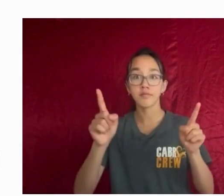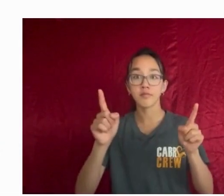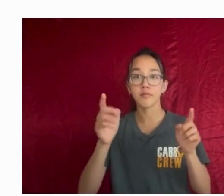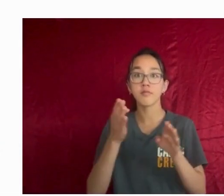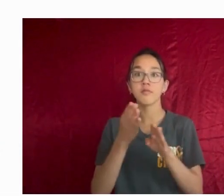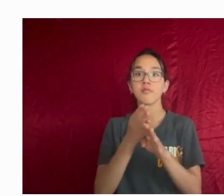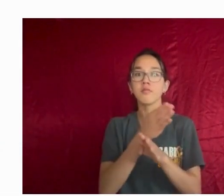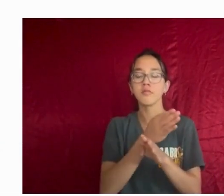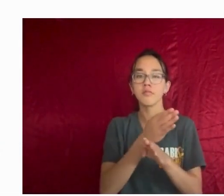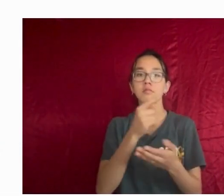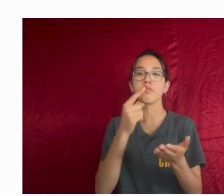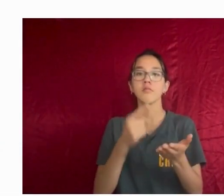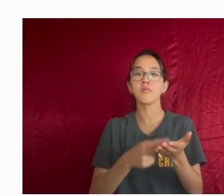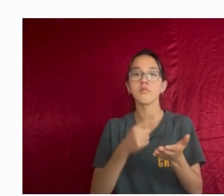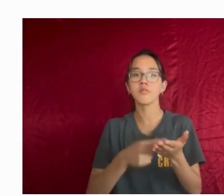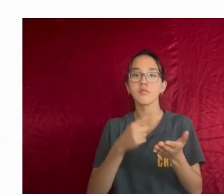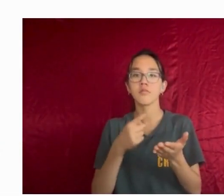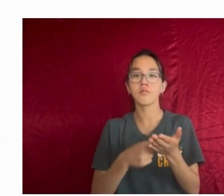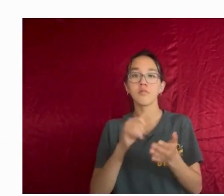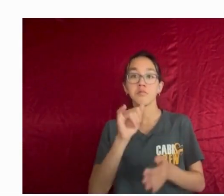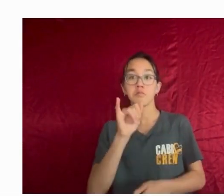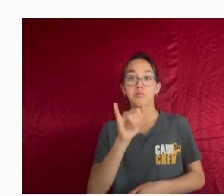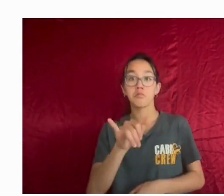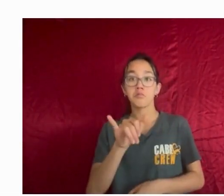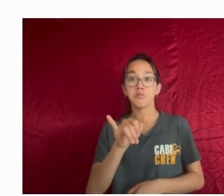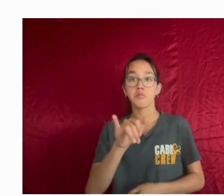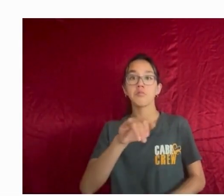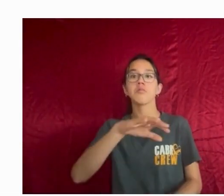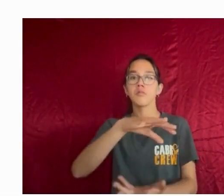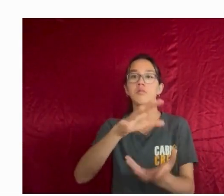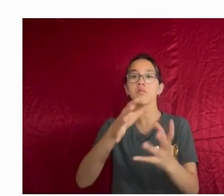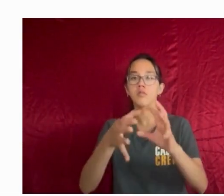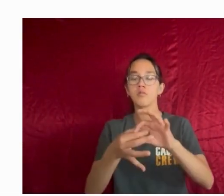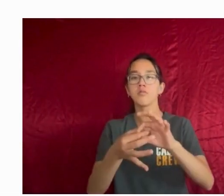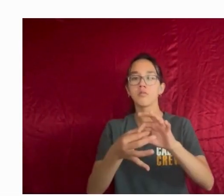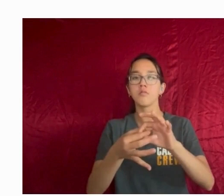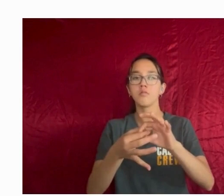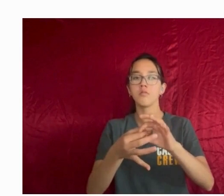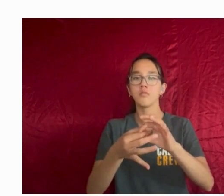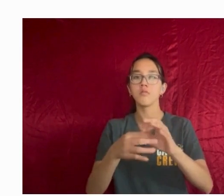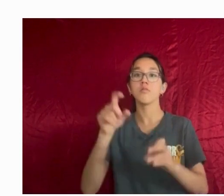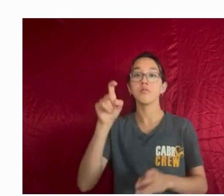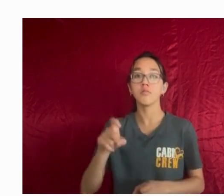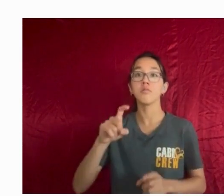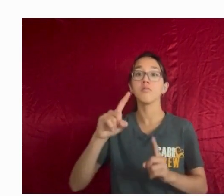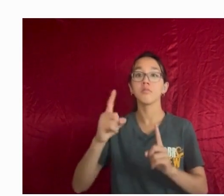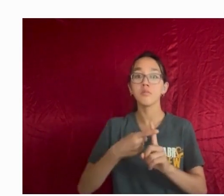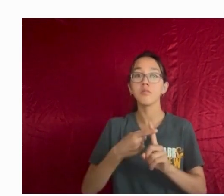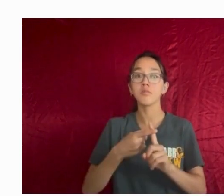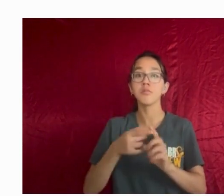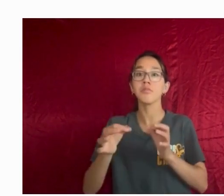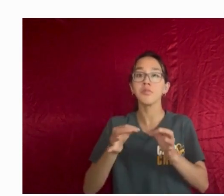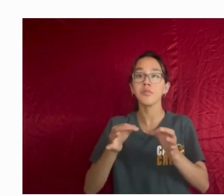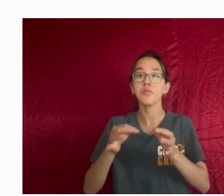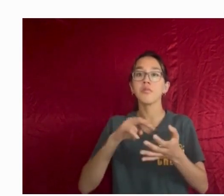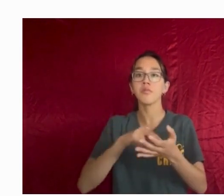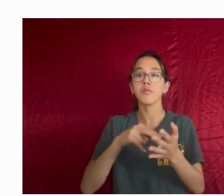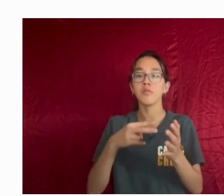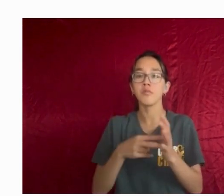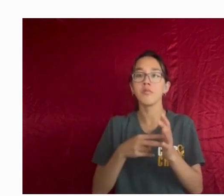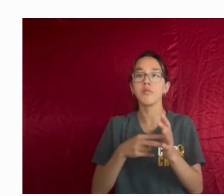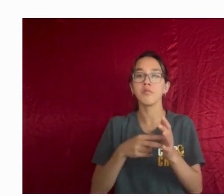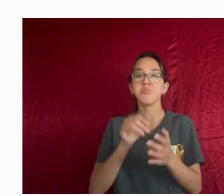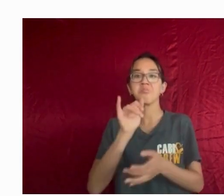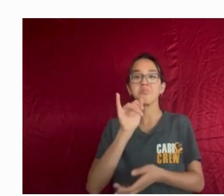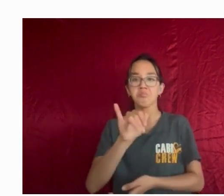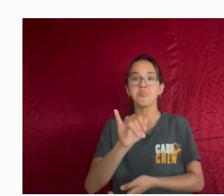But before we talk about this ecosystem, we need to first define what an